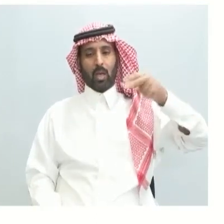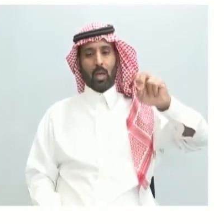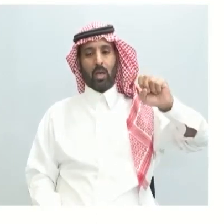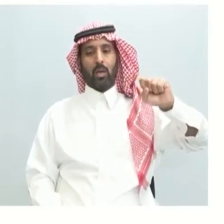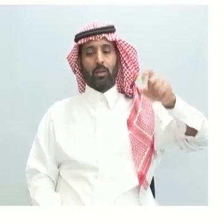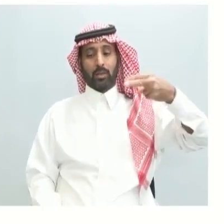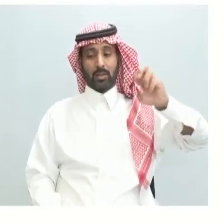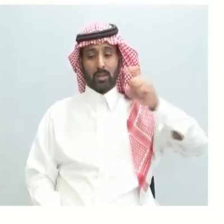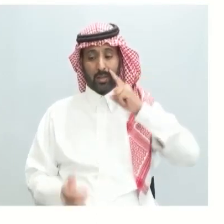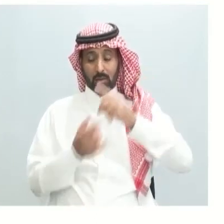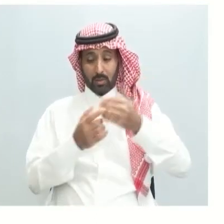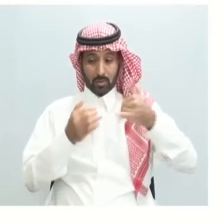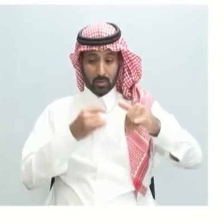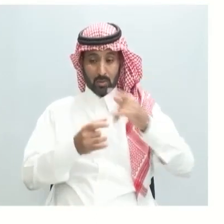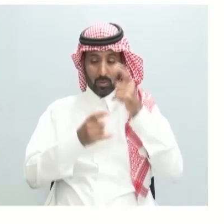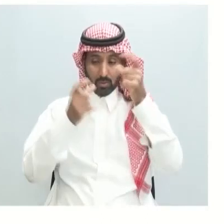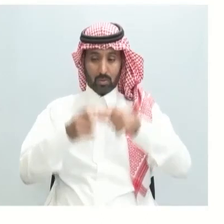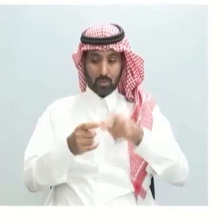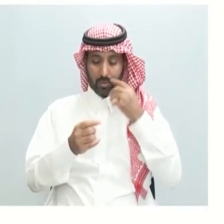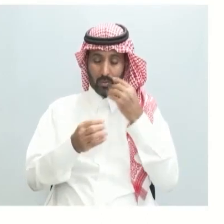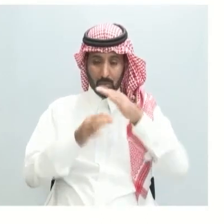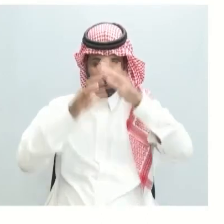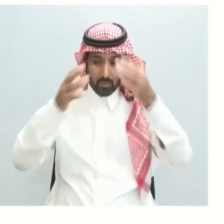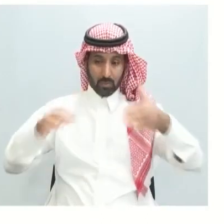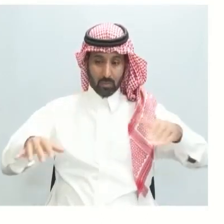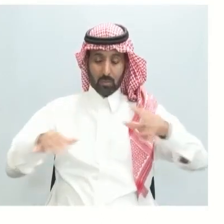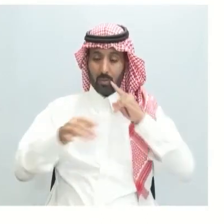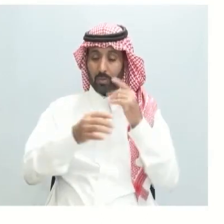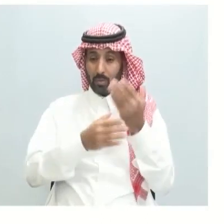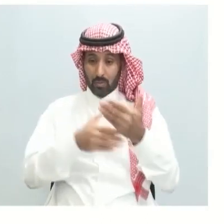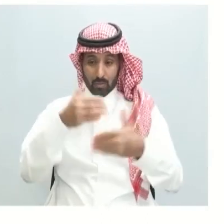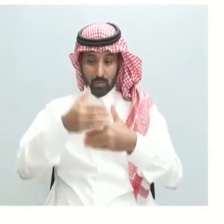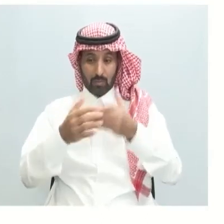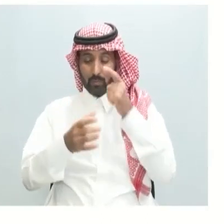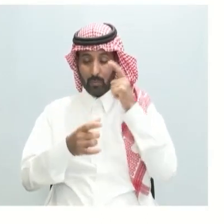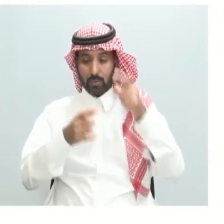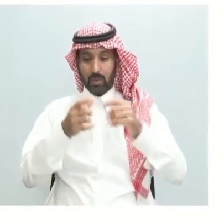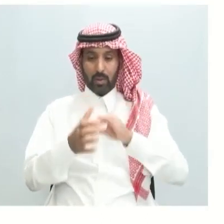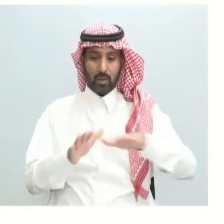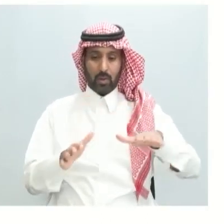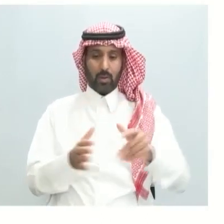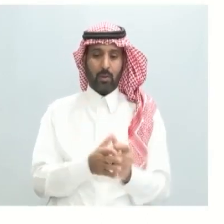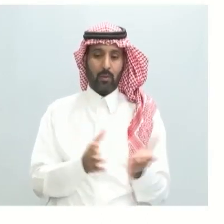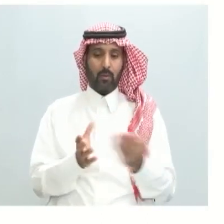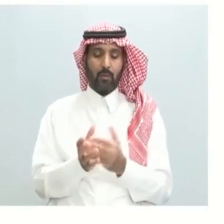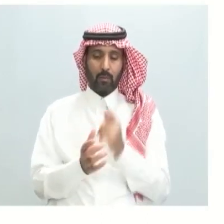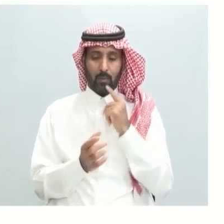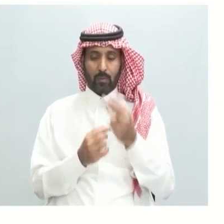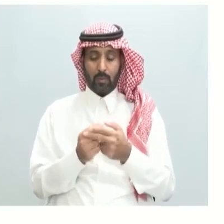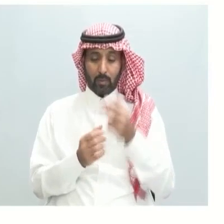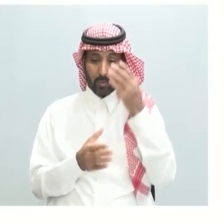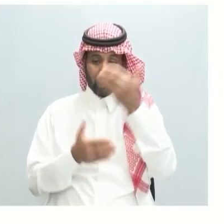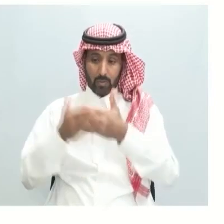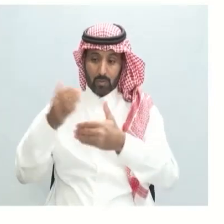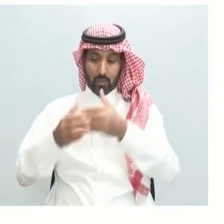remote valley, surrounded by barren mountains. It was built in the 12th century and it is the only well-preserved building of